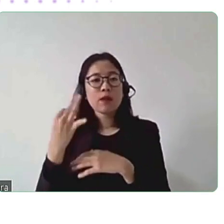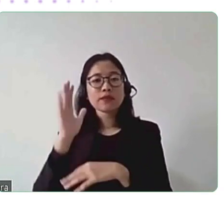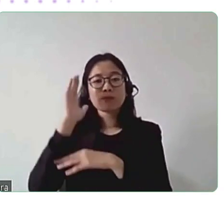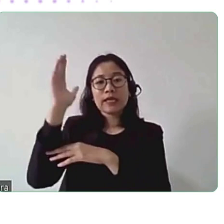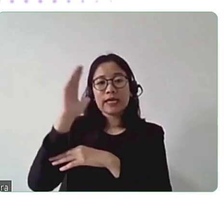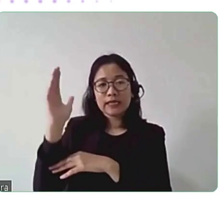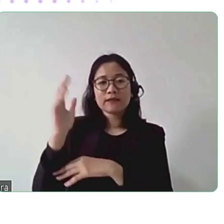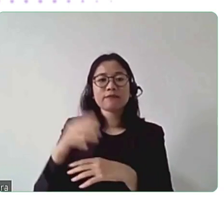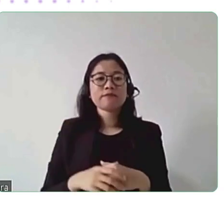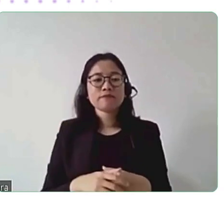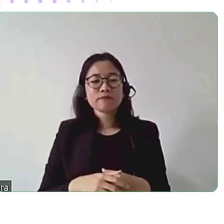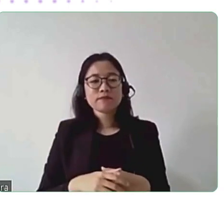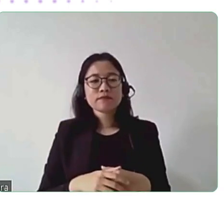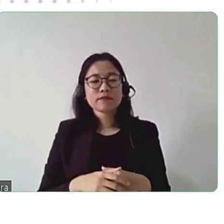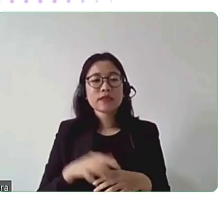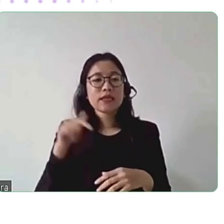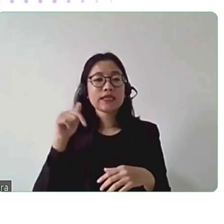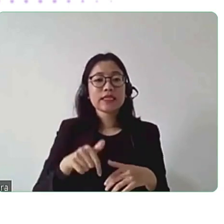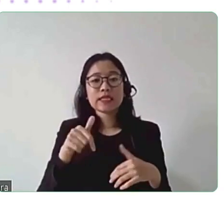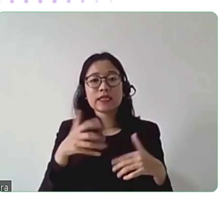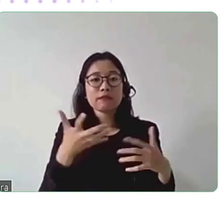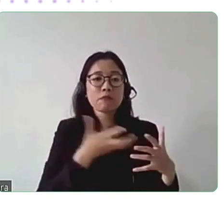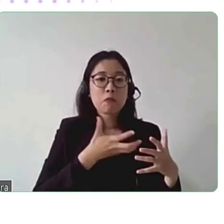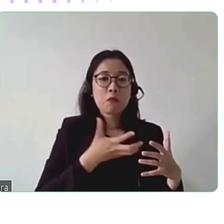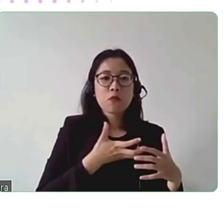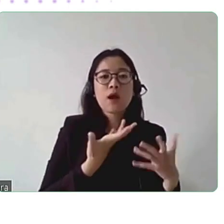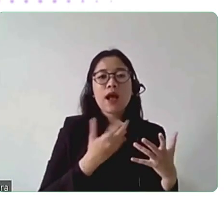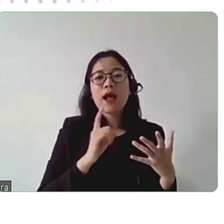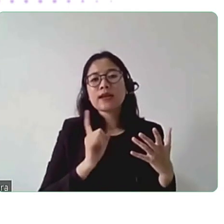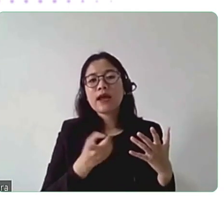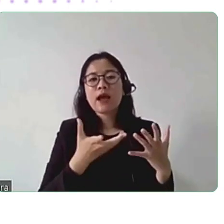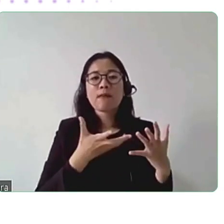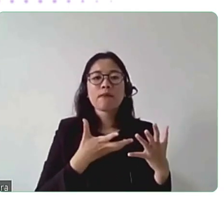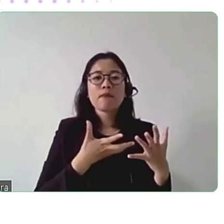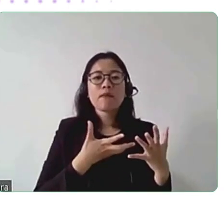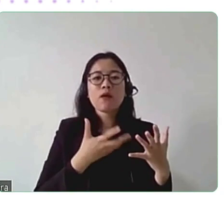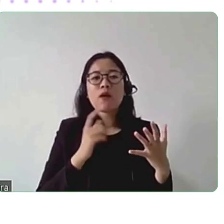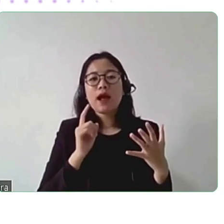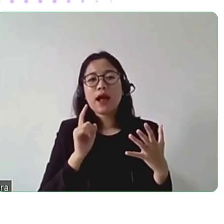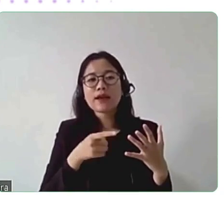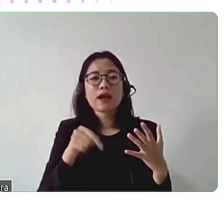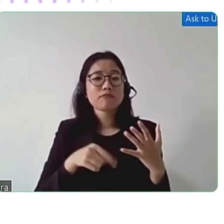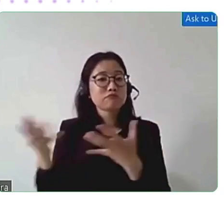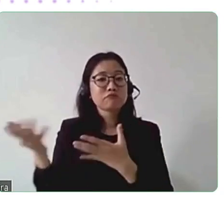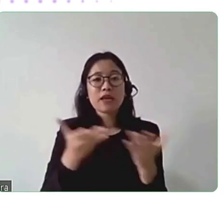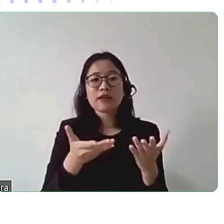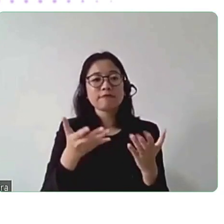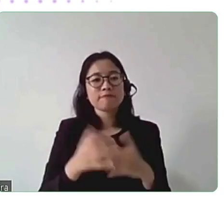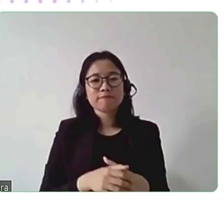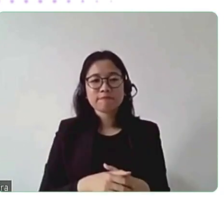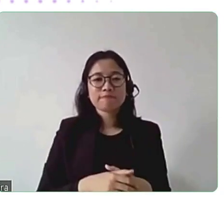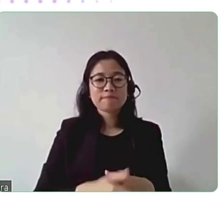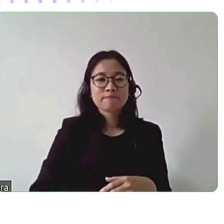this session is Mr. Pibo Dimas from Bicara Udara. Let's warmly welcome him to introduce our speakers